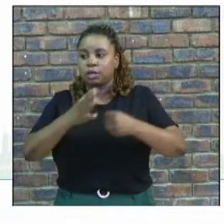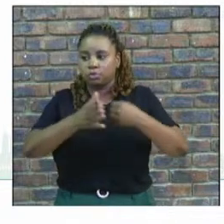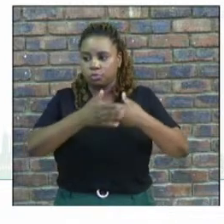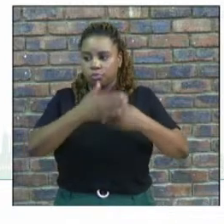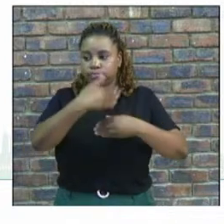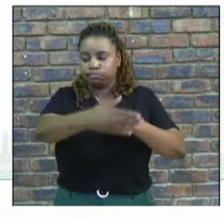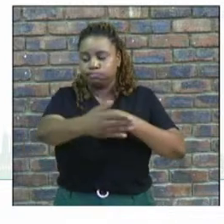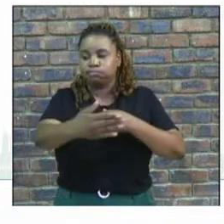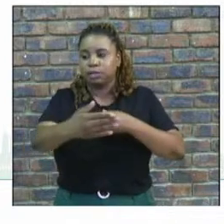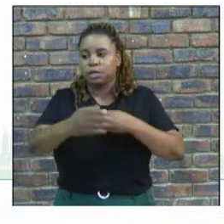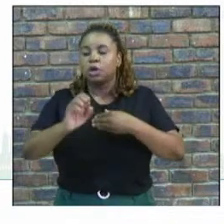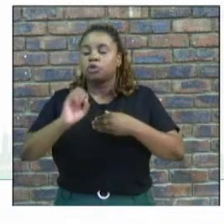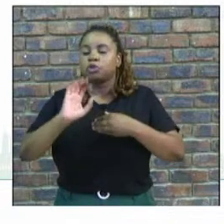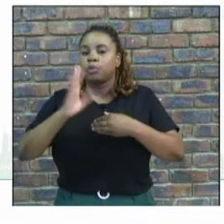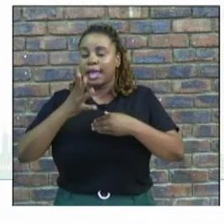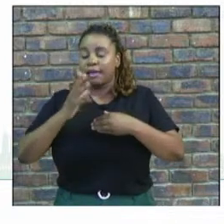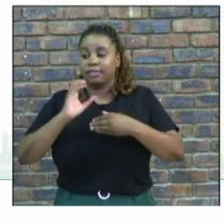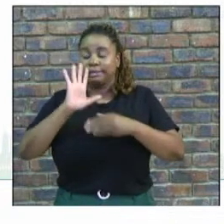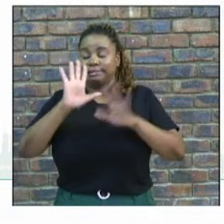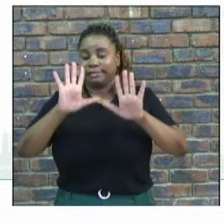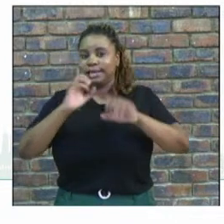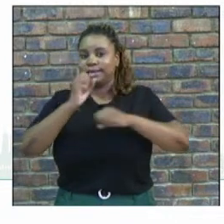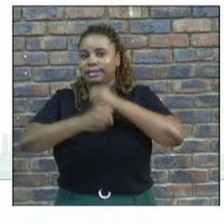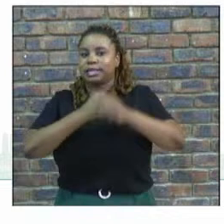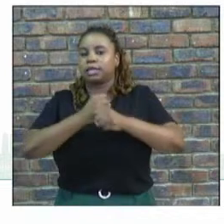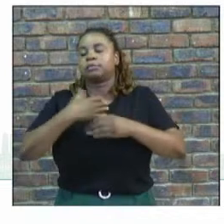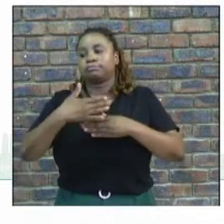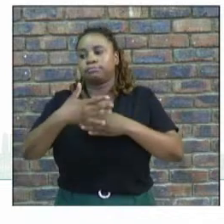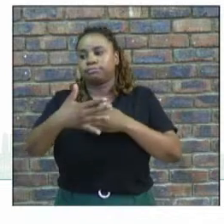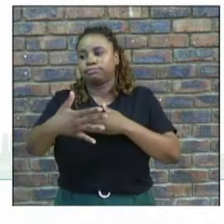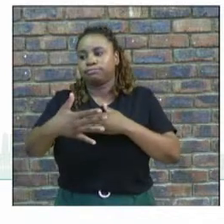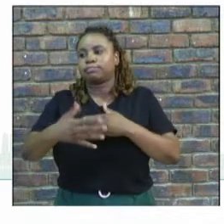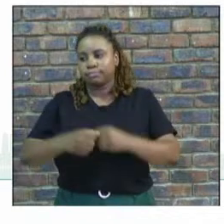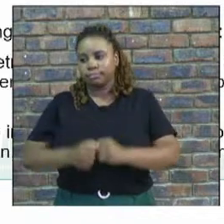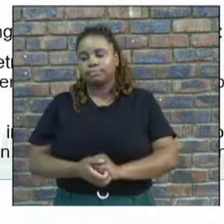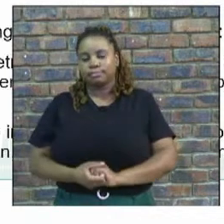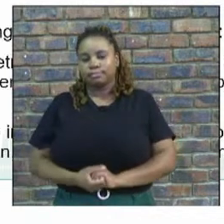a further term of 10 years.